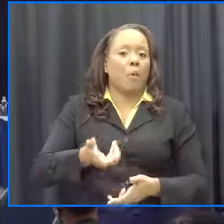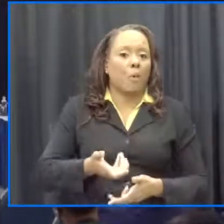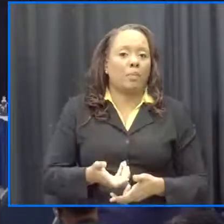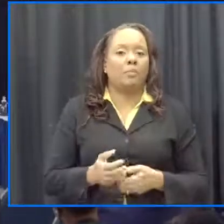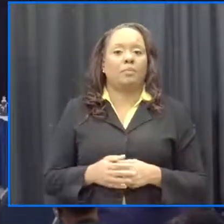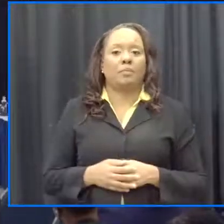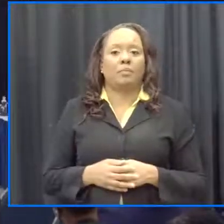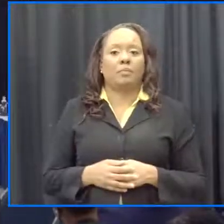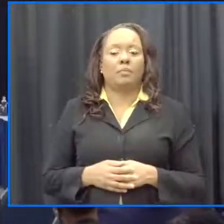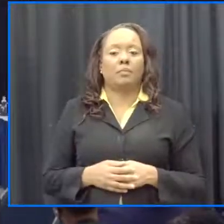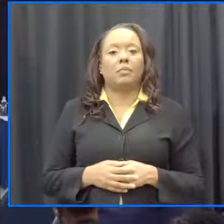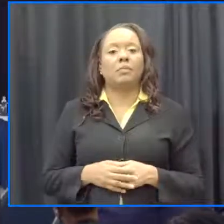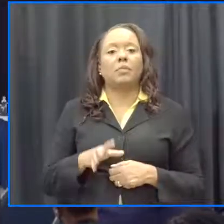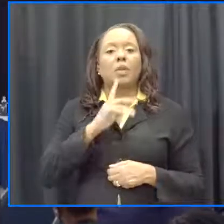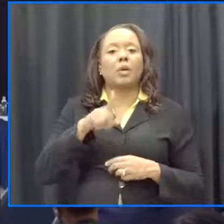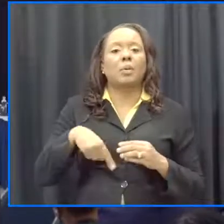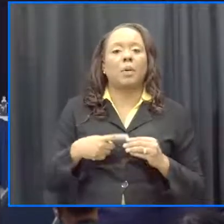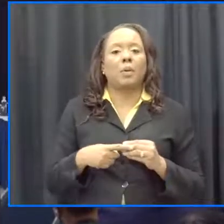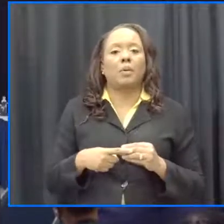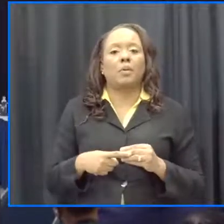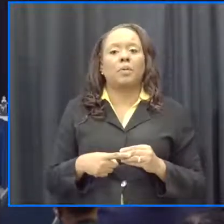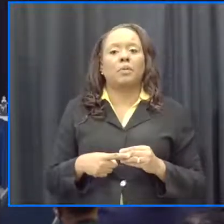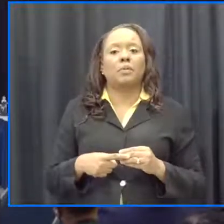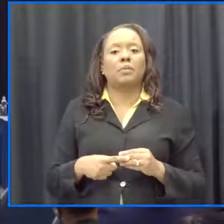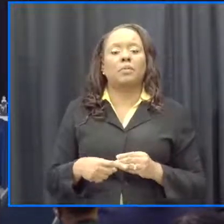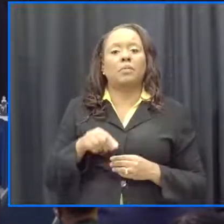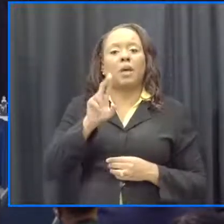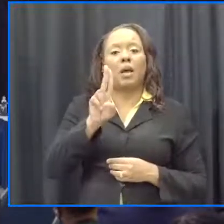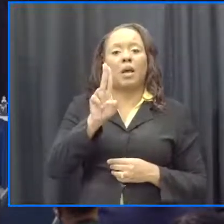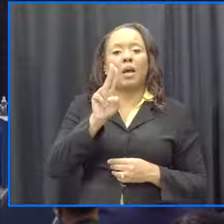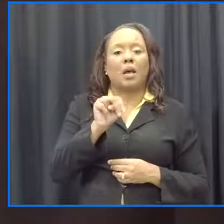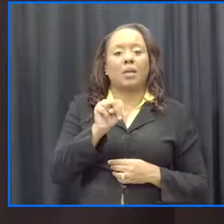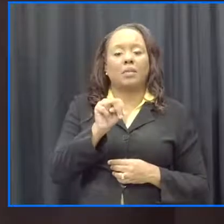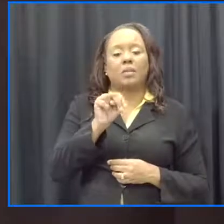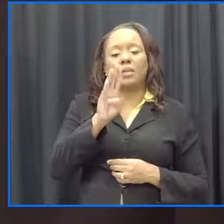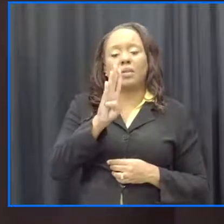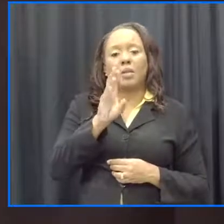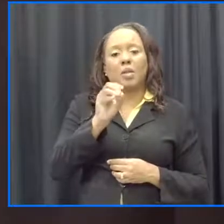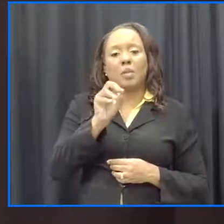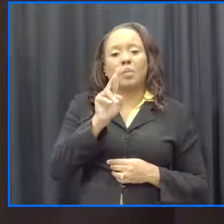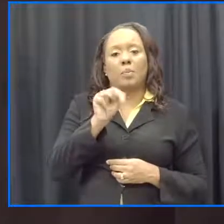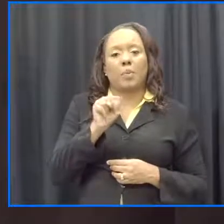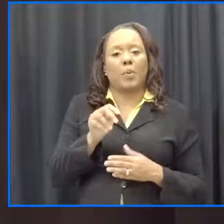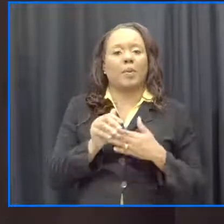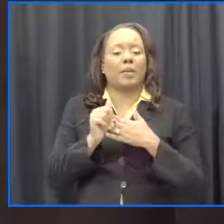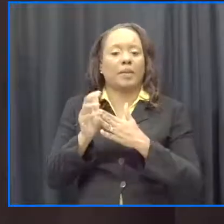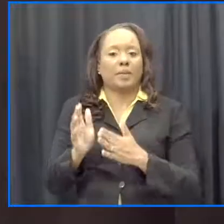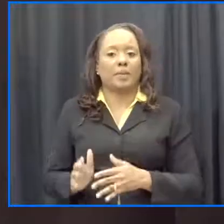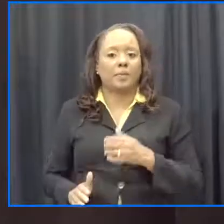his poem to the unborn leader, which I think is apposite for this occasion.